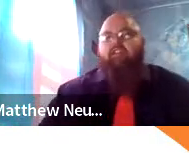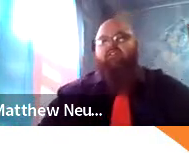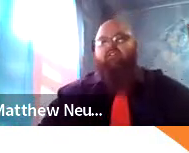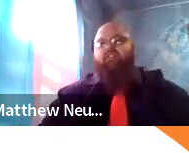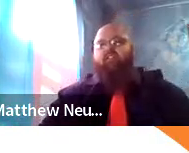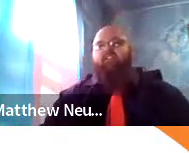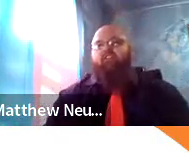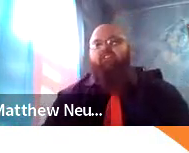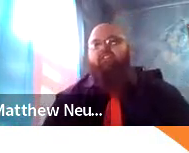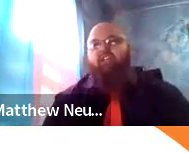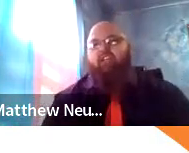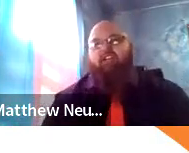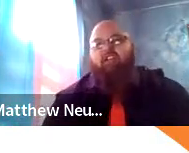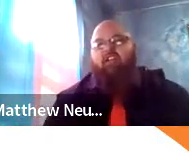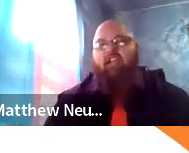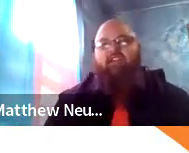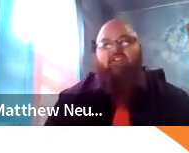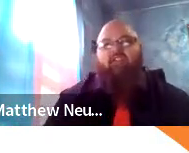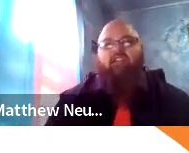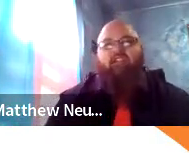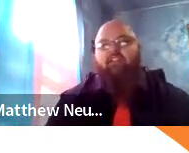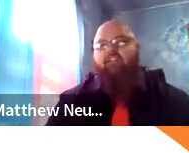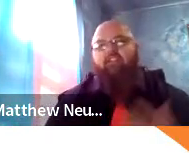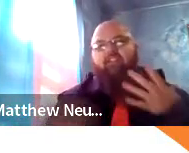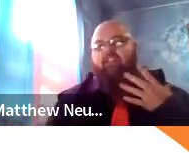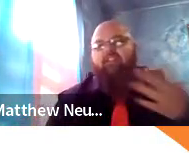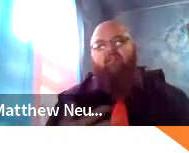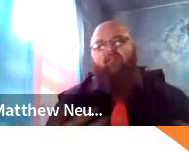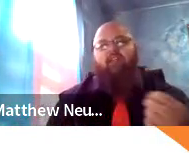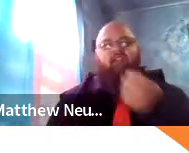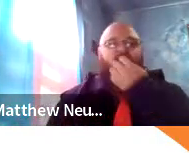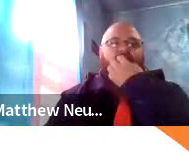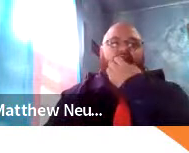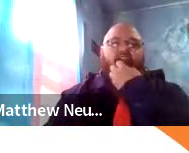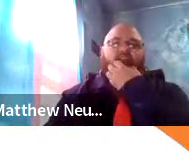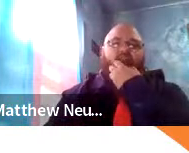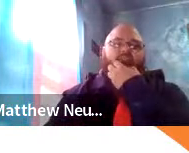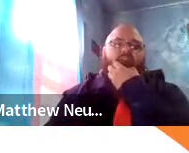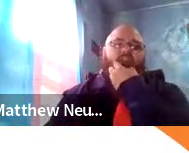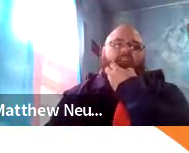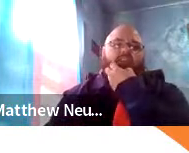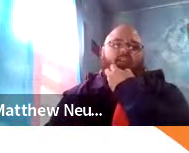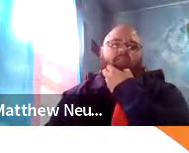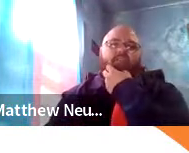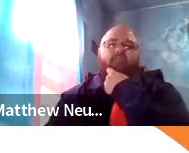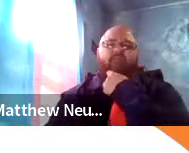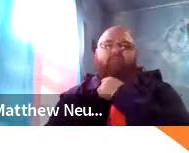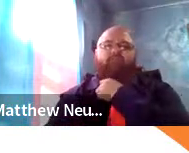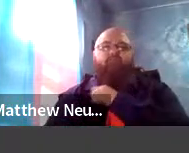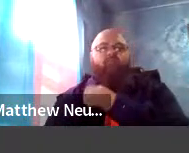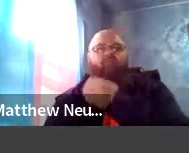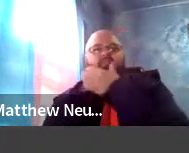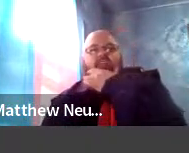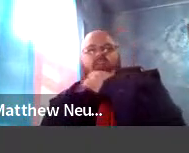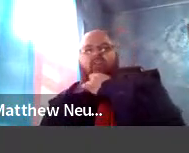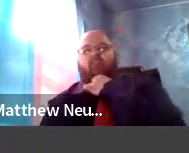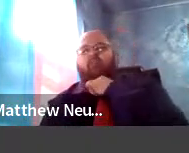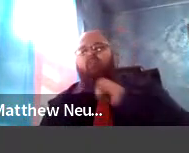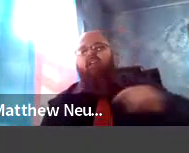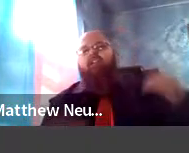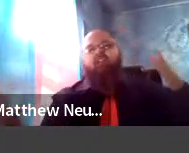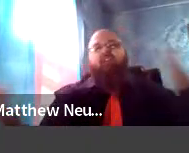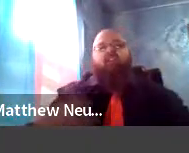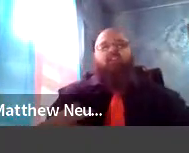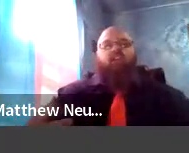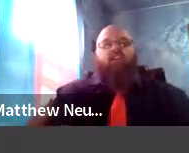going to hit the coastal cities first. HIV did the same thing. If you go to the next slide, please. So